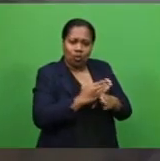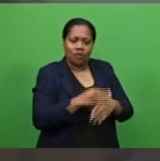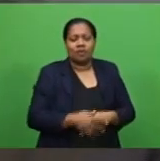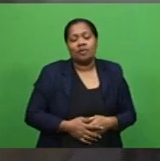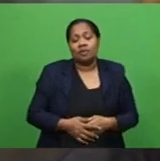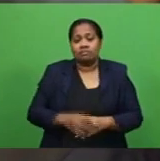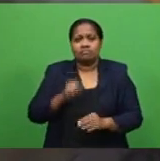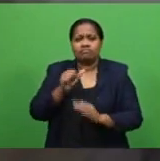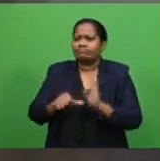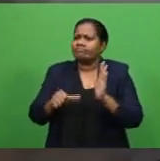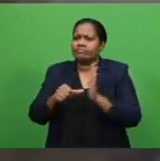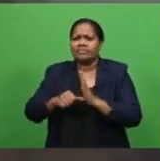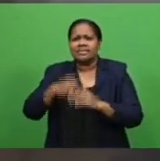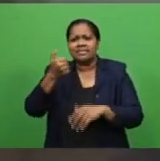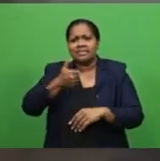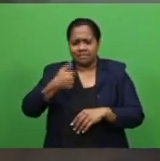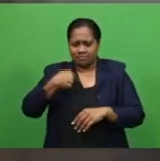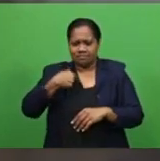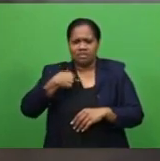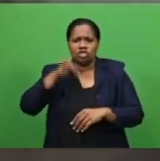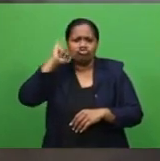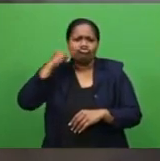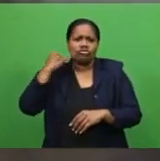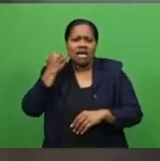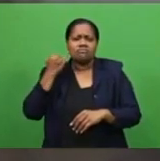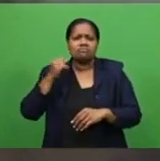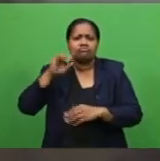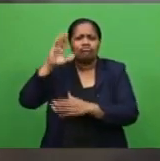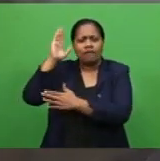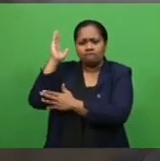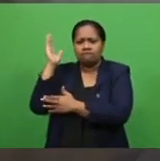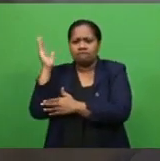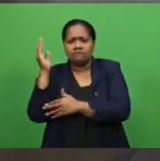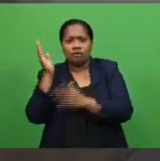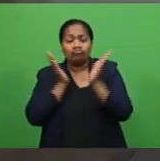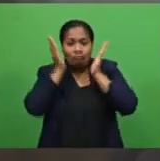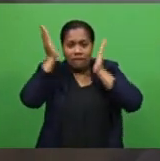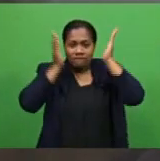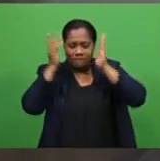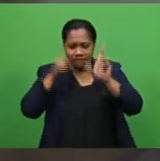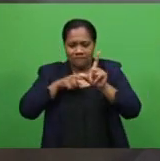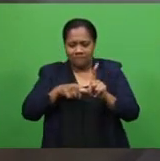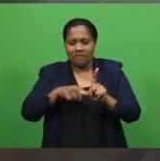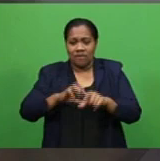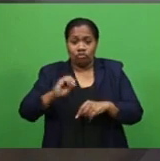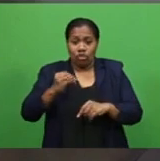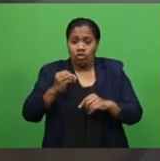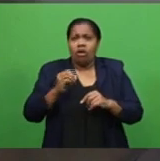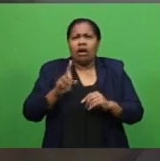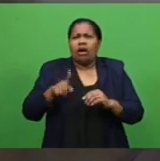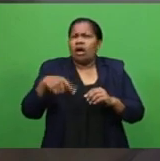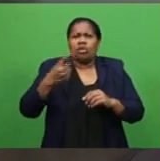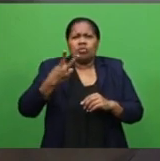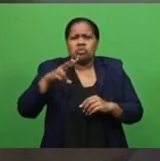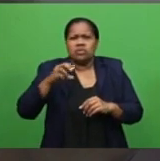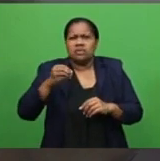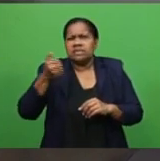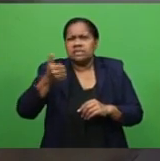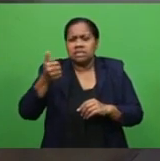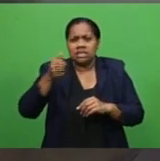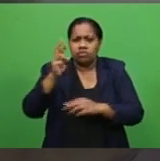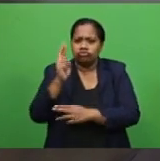I was Junior Chef of the Year. 2017 I represent Fiji in Guam. So we went as a Fiji team.